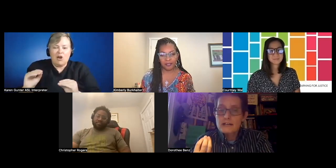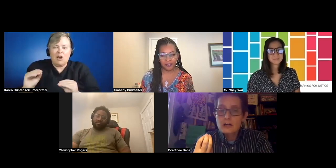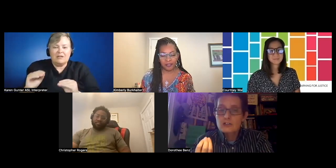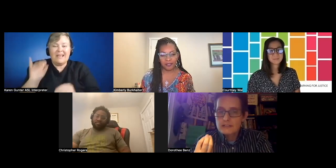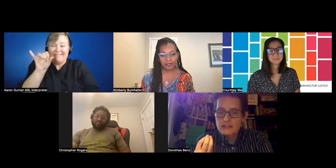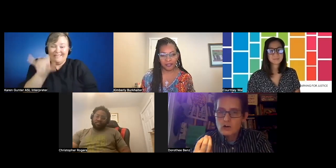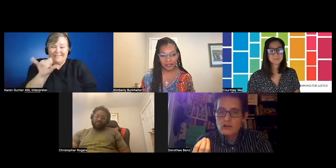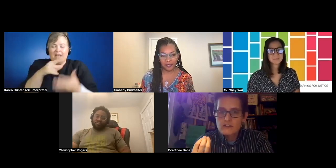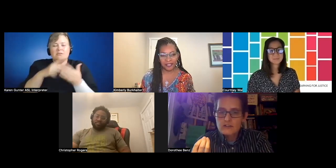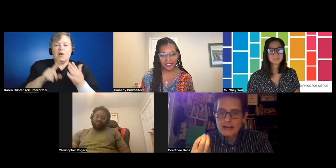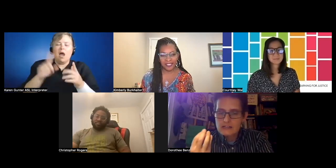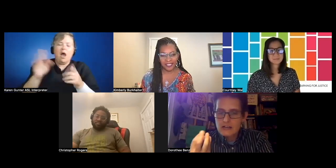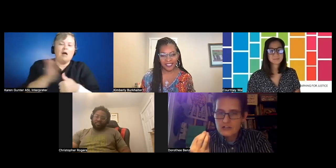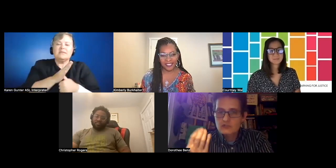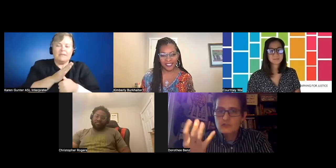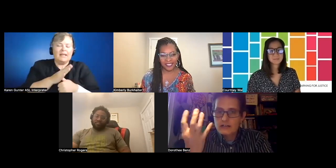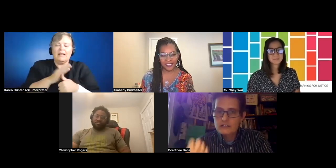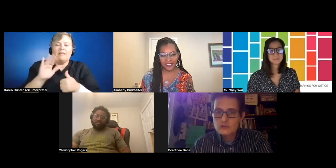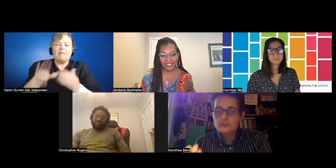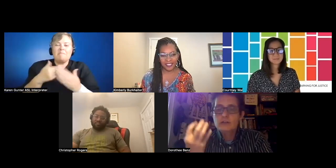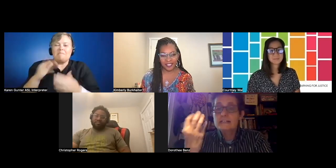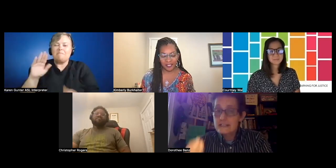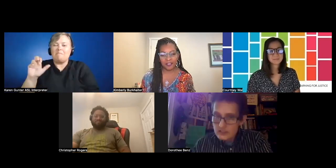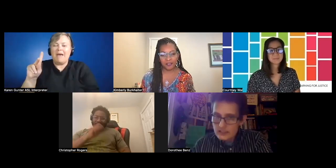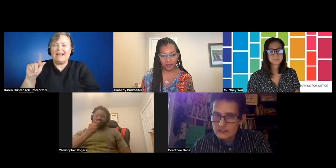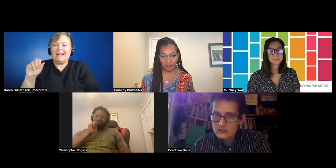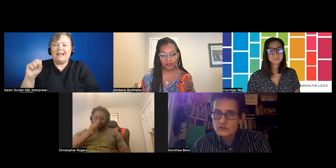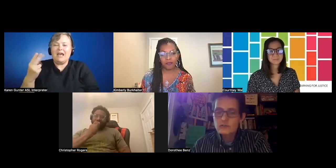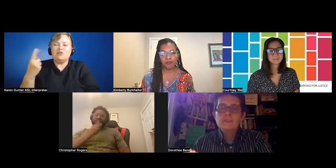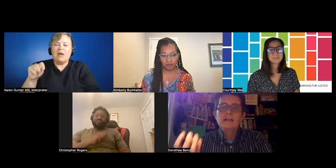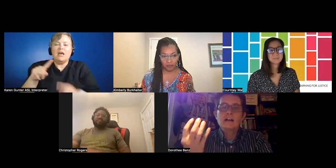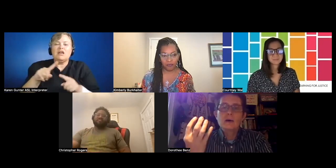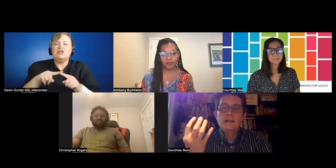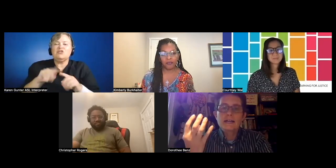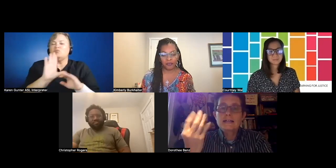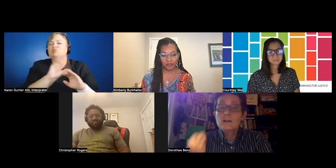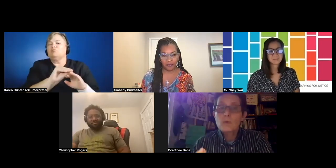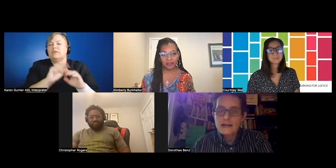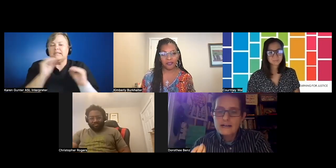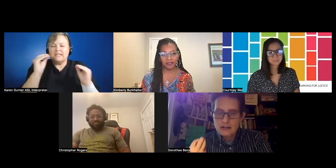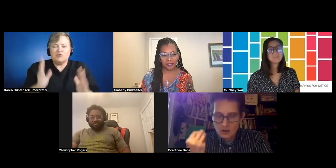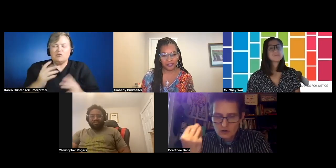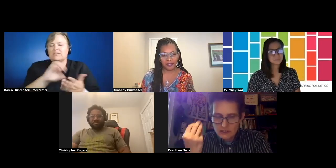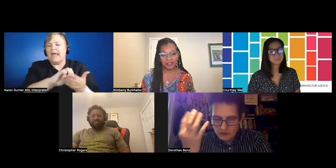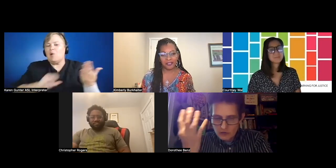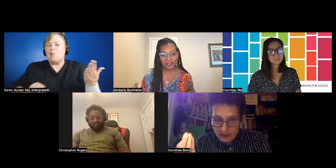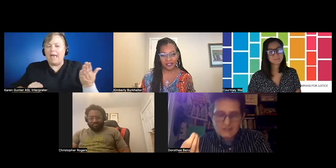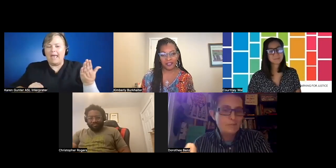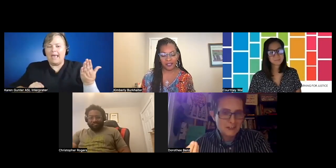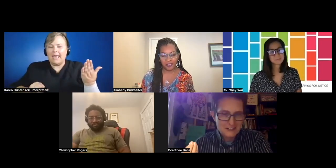is what ultimately all of this backlash is trying to do. It's trying to de-skill teachers and take away